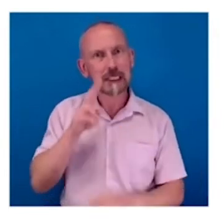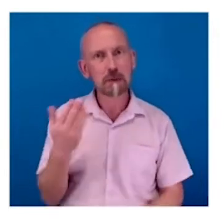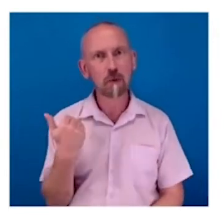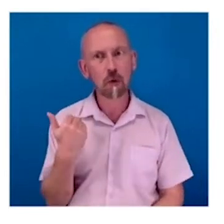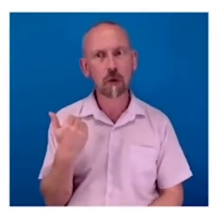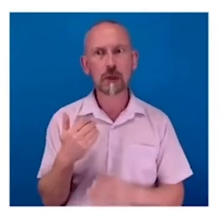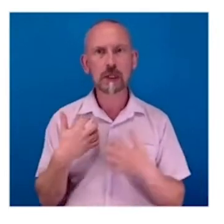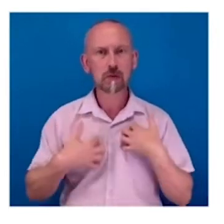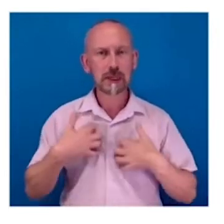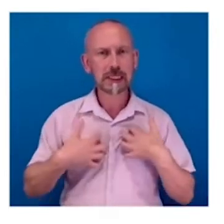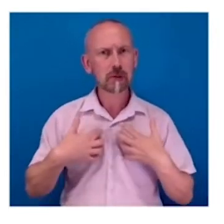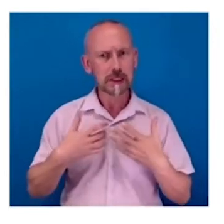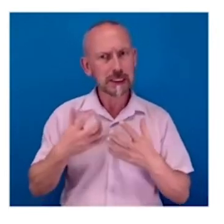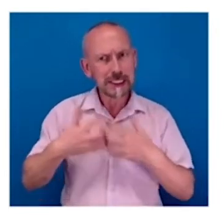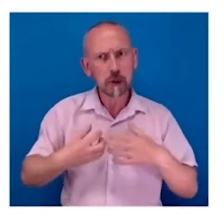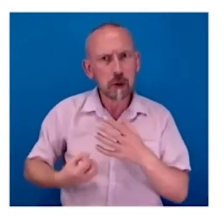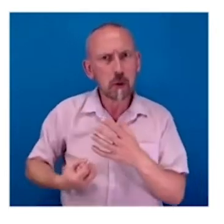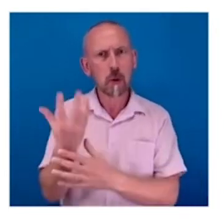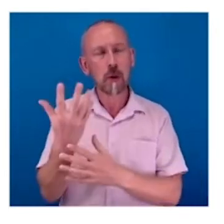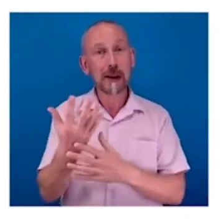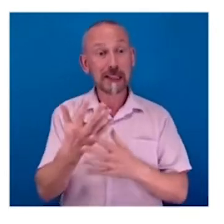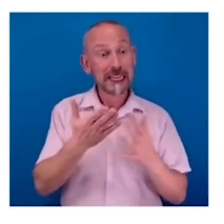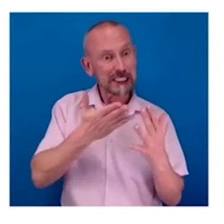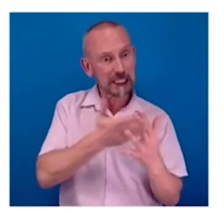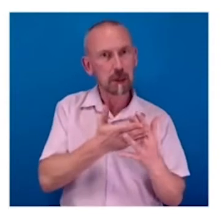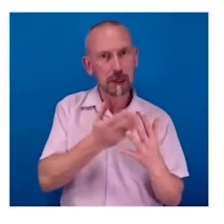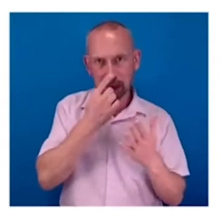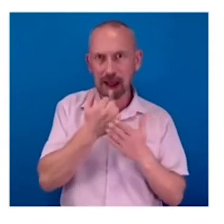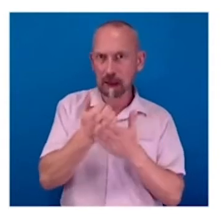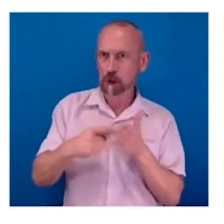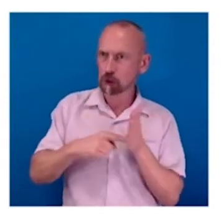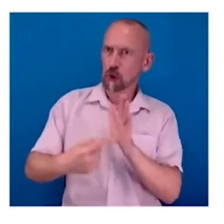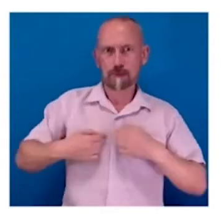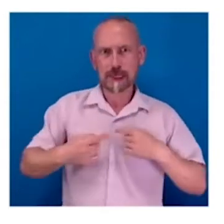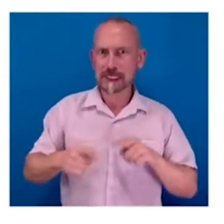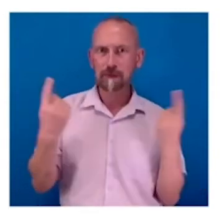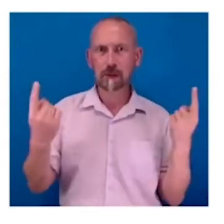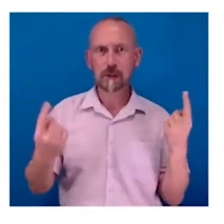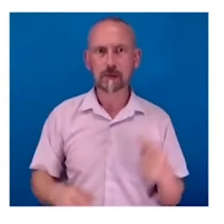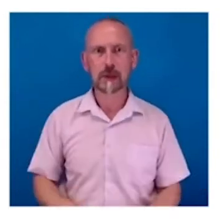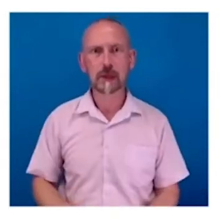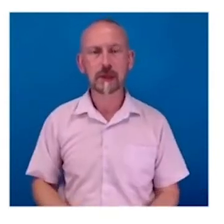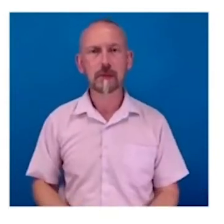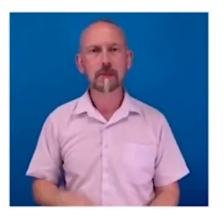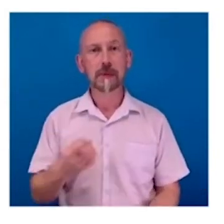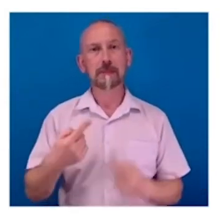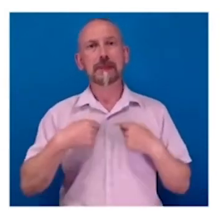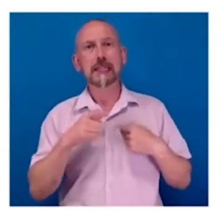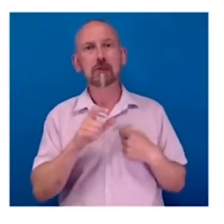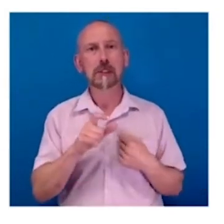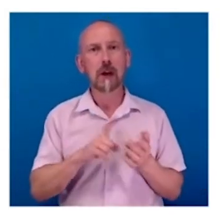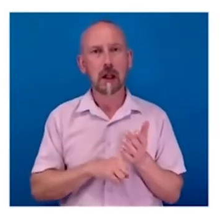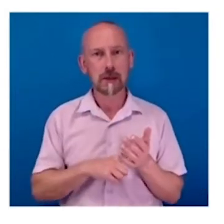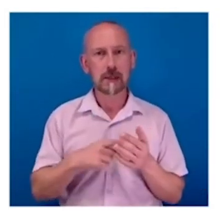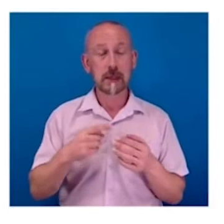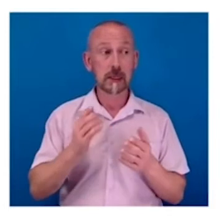and how accessibility has become a differentiator. Yeah, and the features have just totally, this is Christopher, the features have totally improved in all those platforms